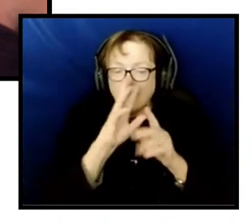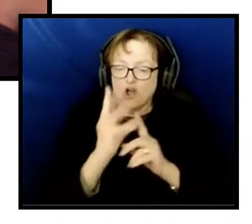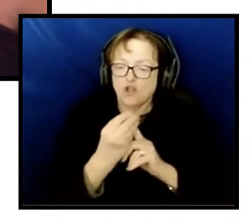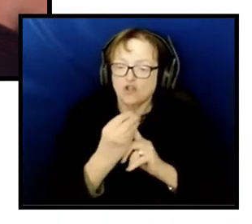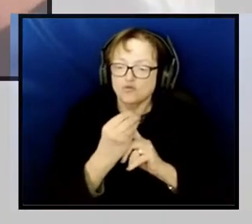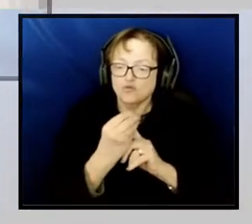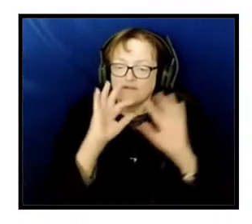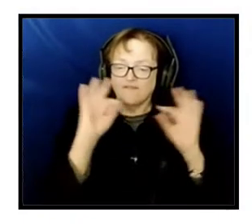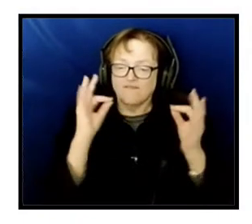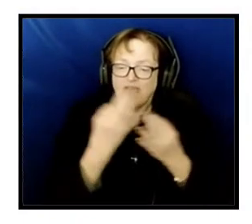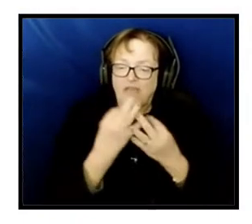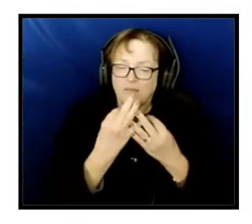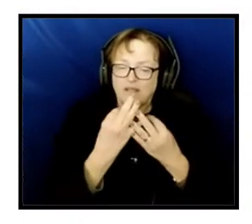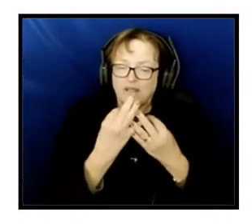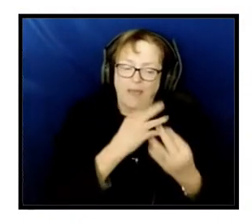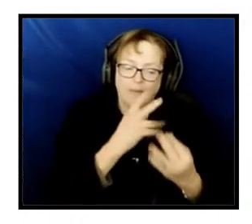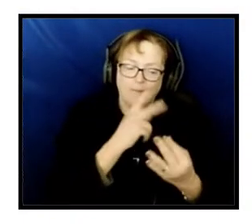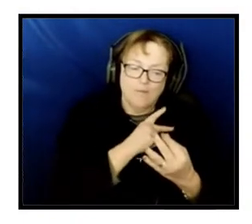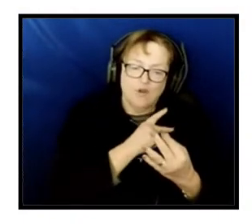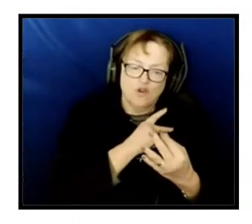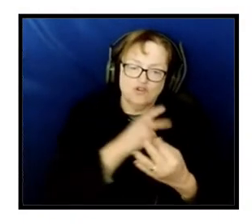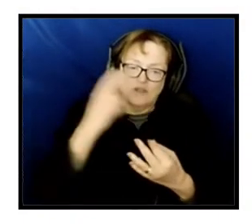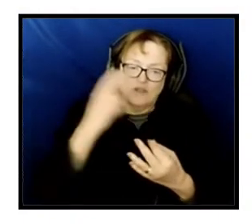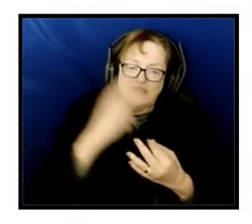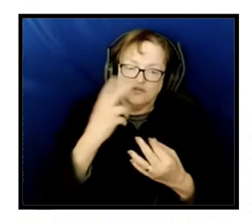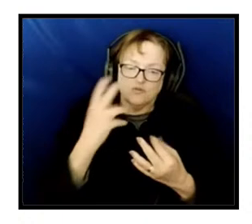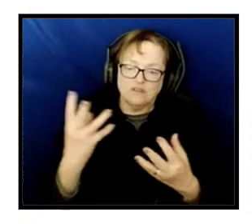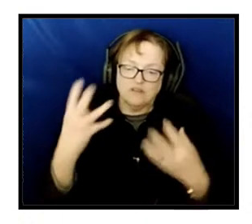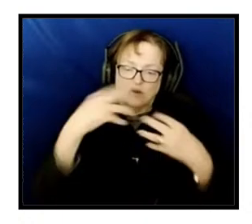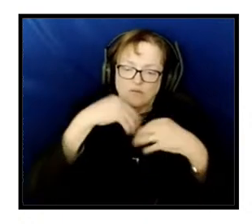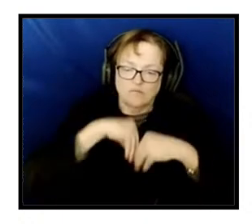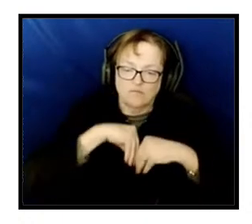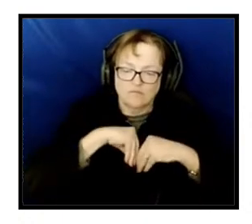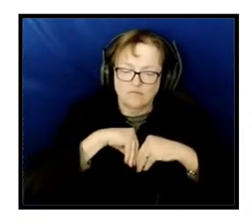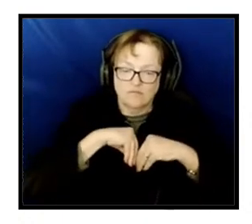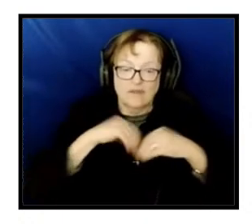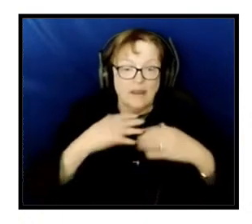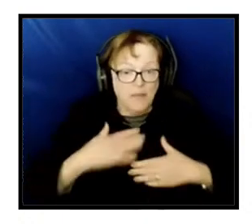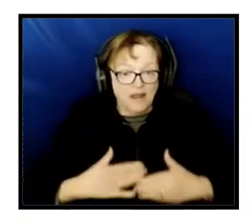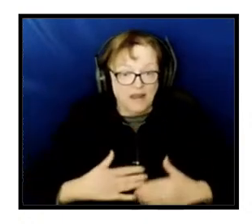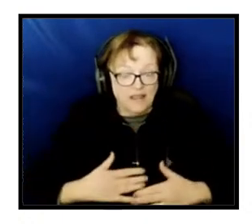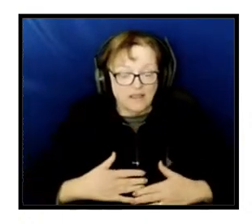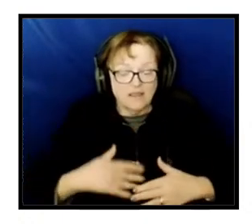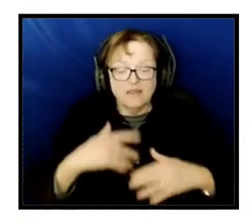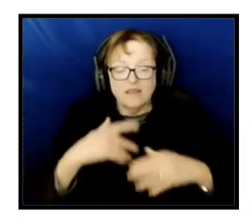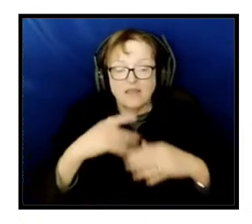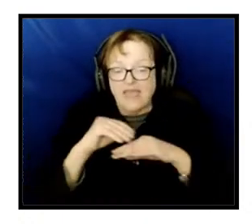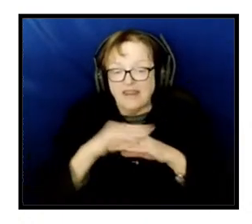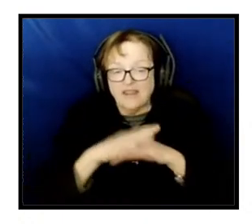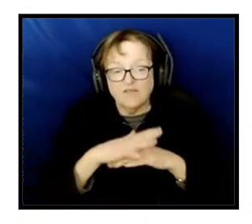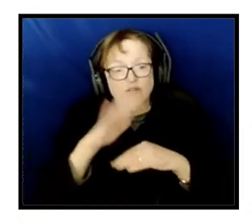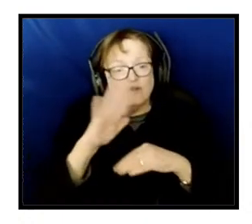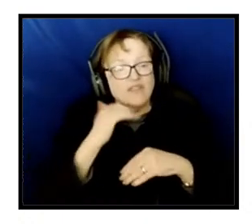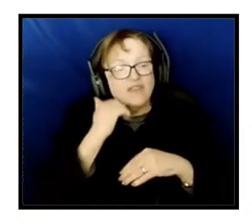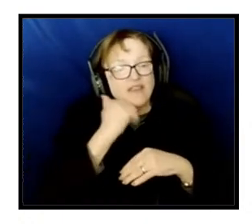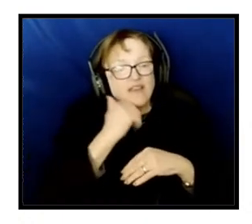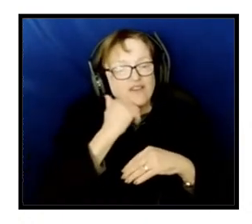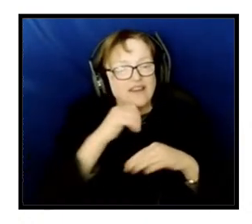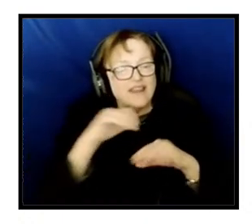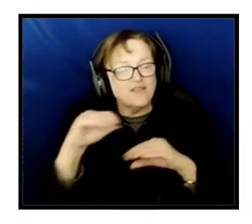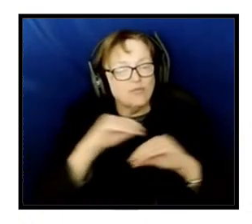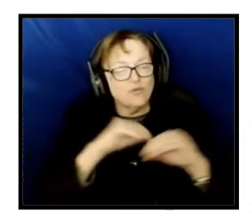familial, and personal histories are embodied in their bodies and influence their everyday and performative